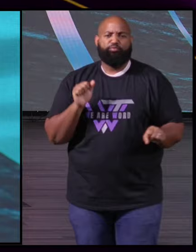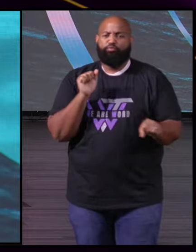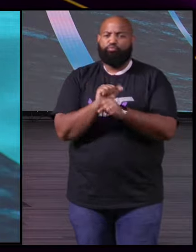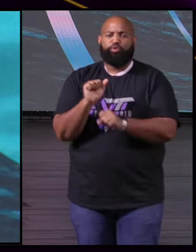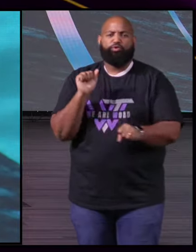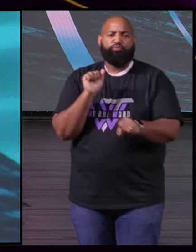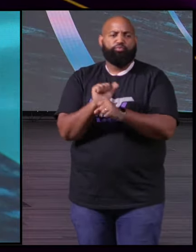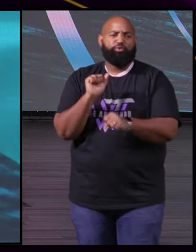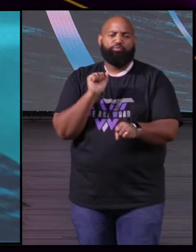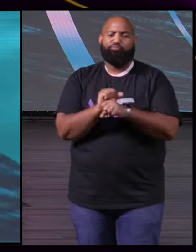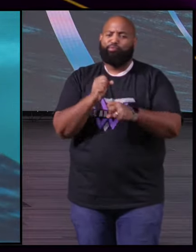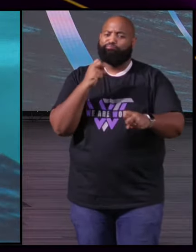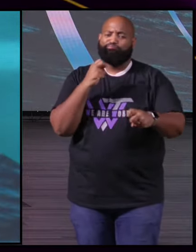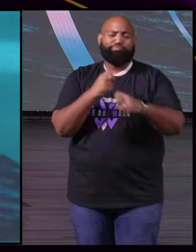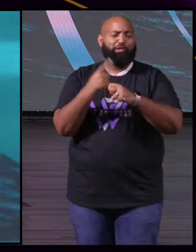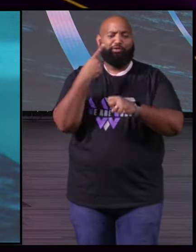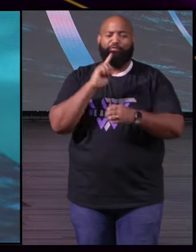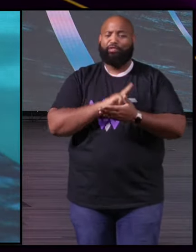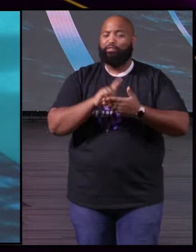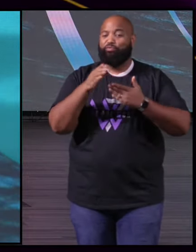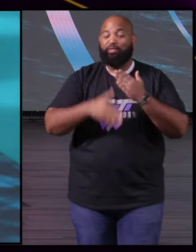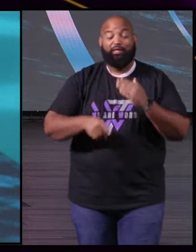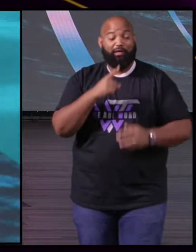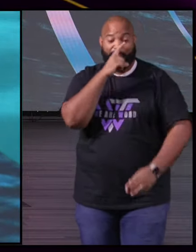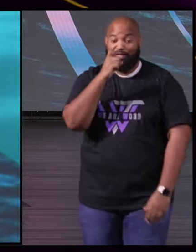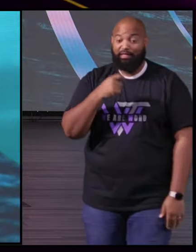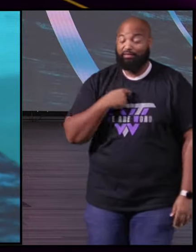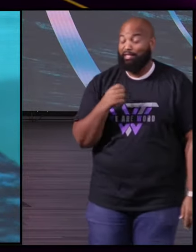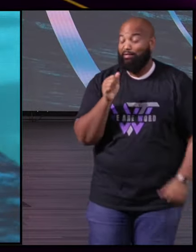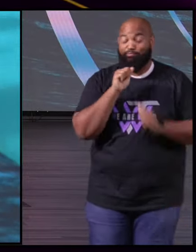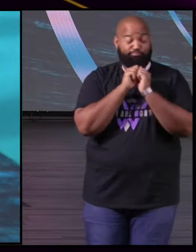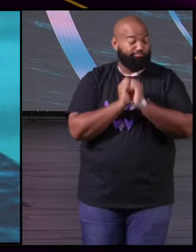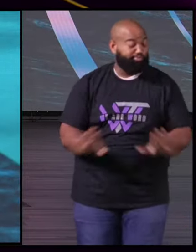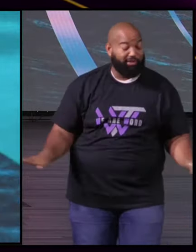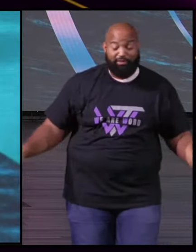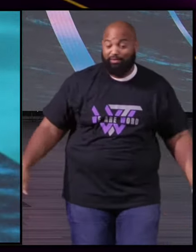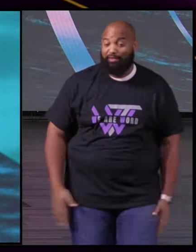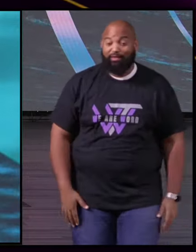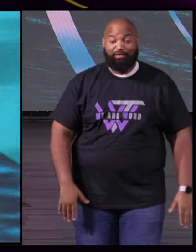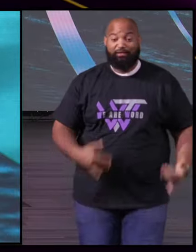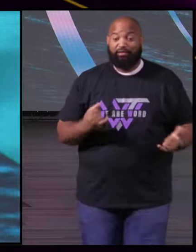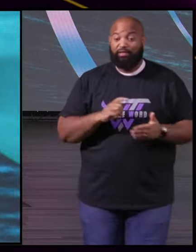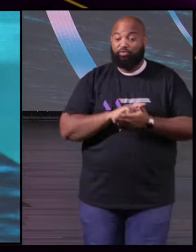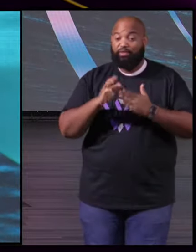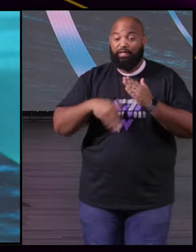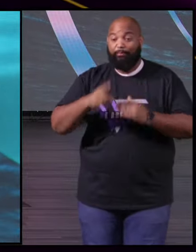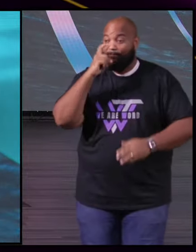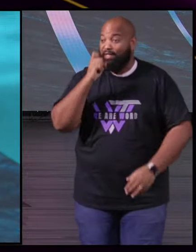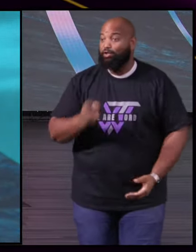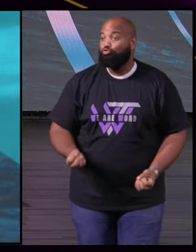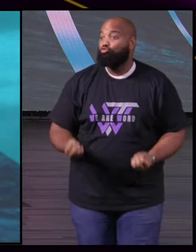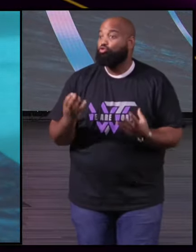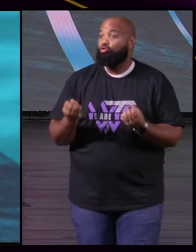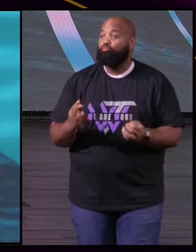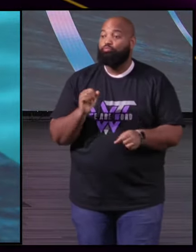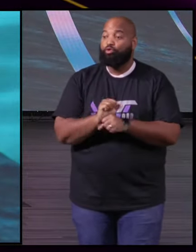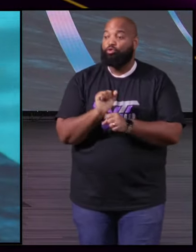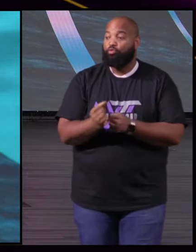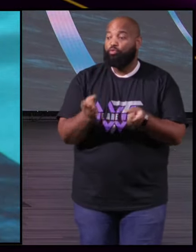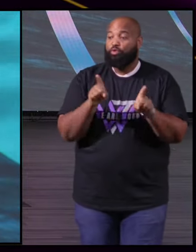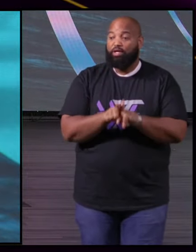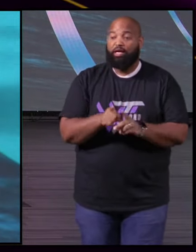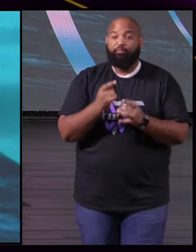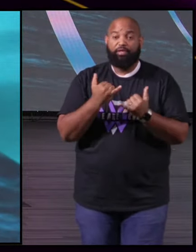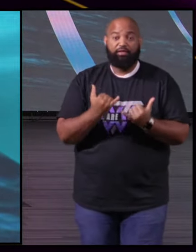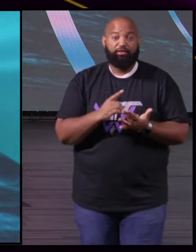happen for us, because I was truly blessed this weekend. It was only because of a lot of work that went into the